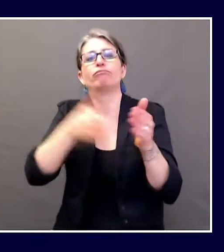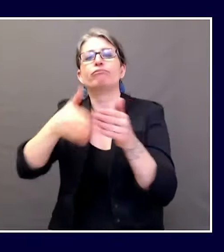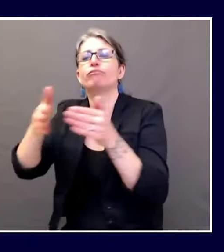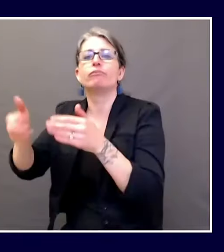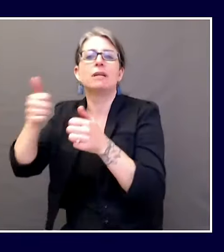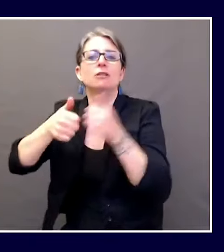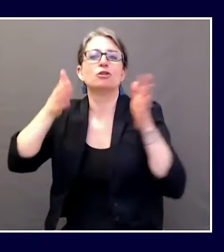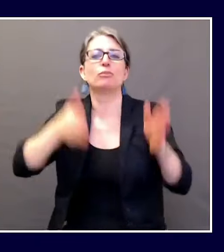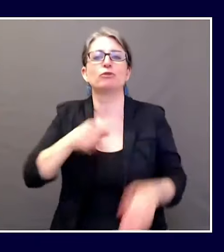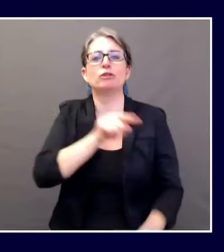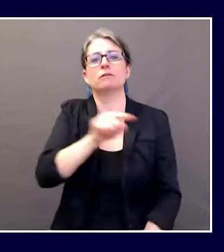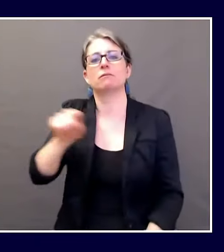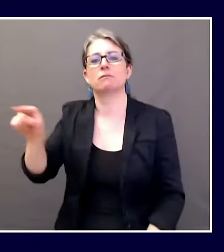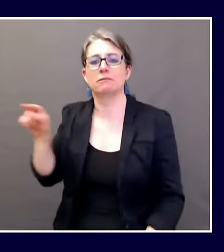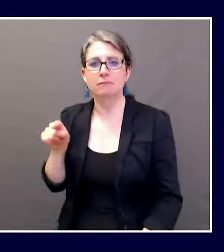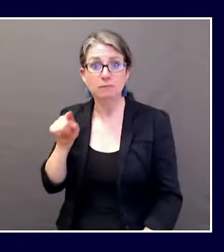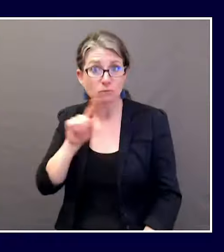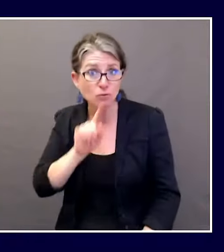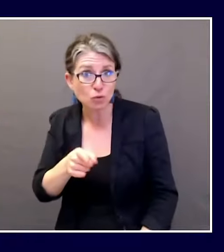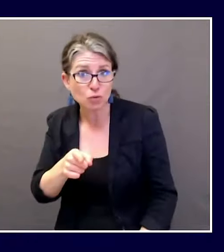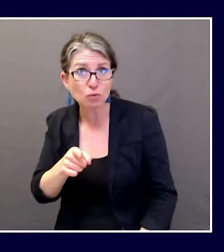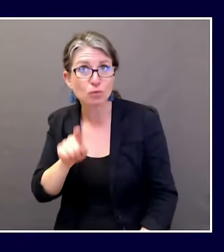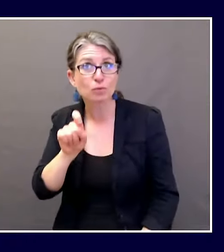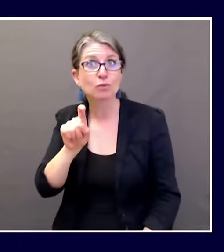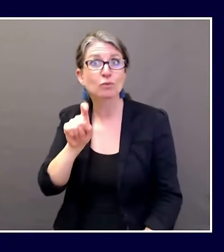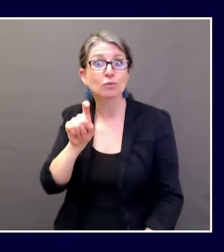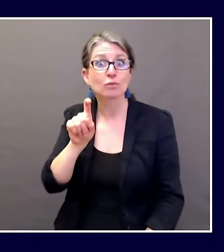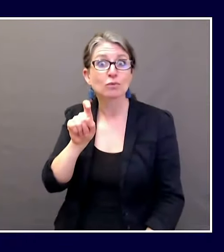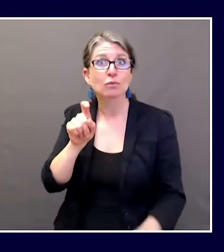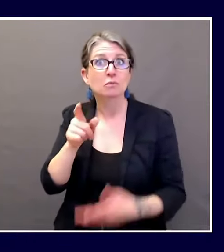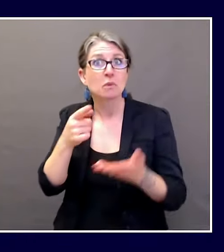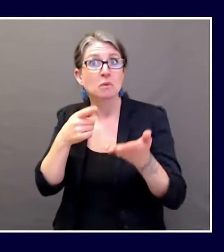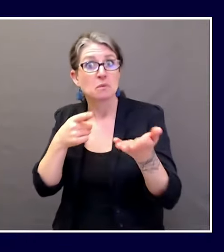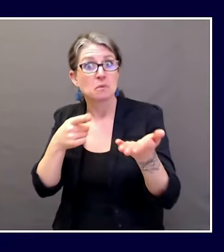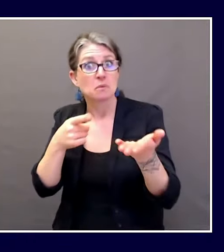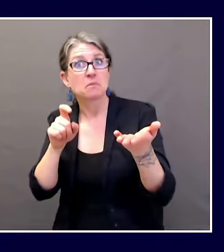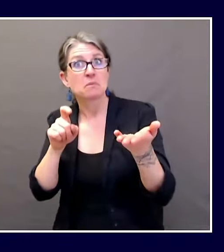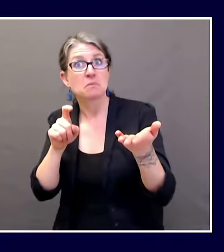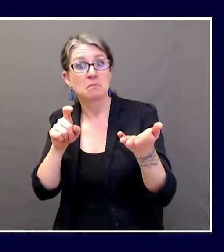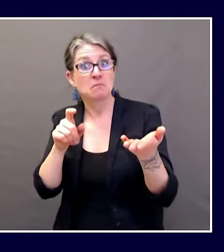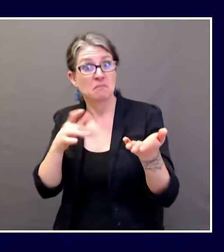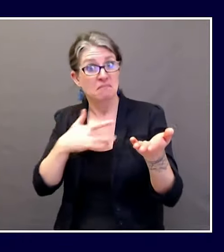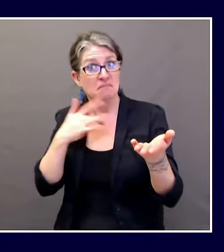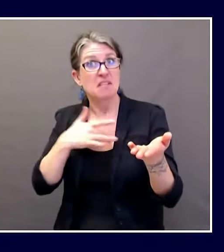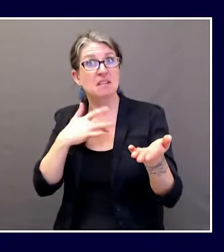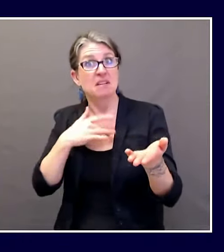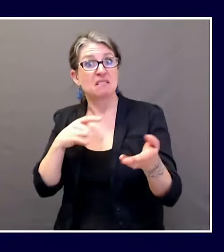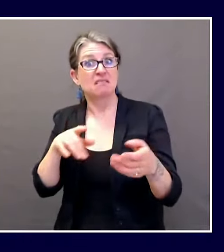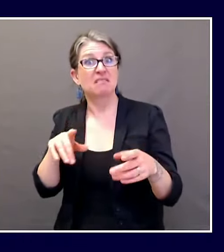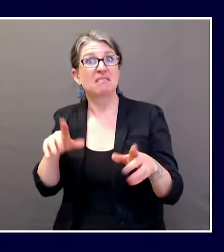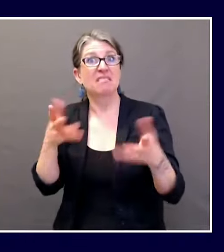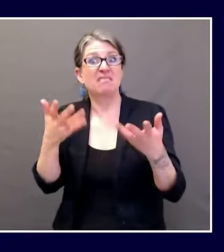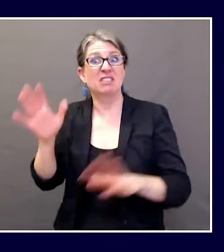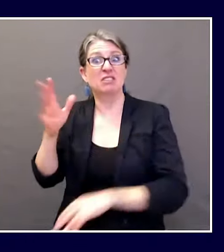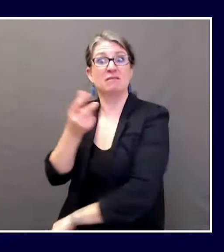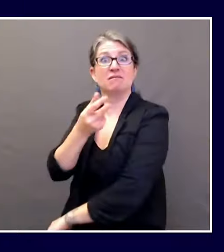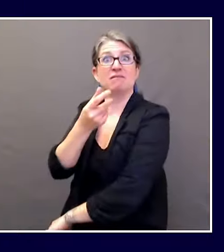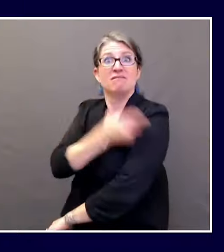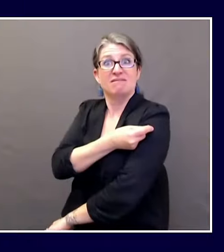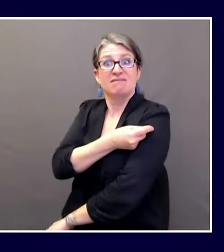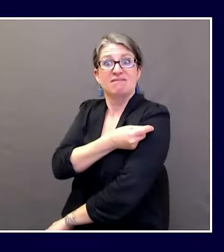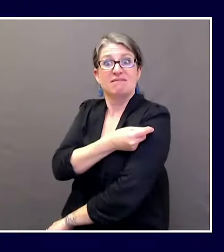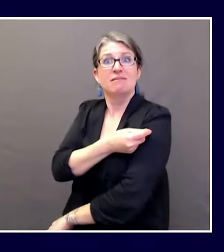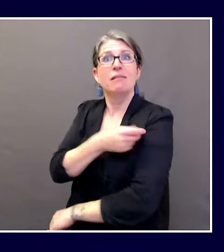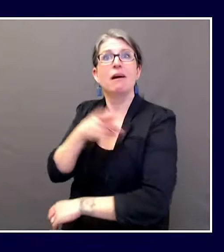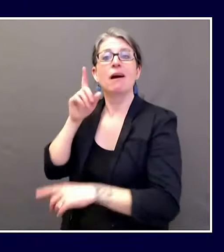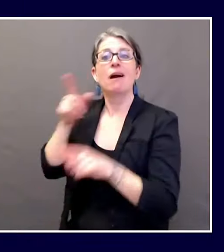of sunblock at CVS when you get a flu shot. $500 is pretty terrific. Yeah, I mean, in recent days, it seems like there